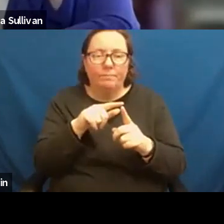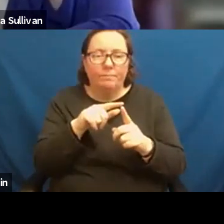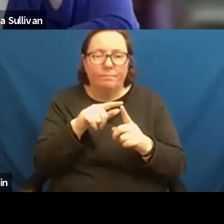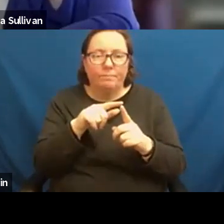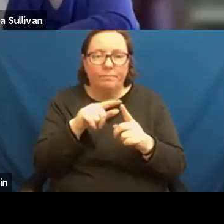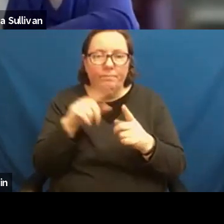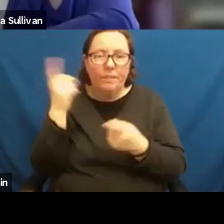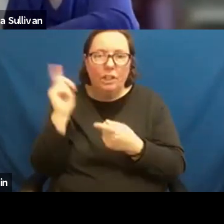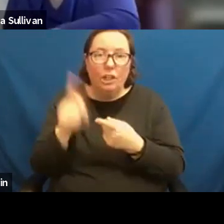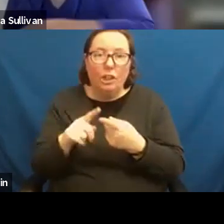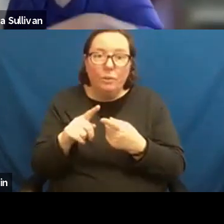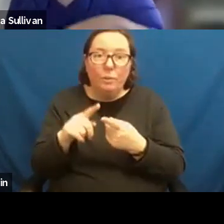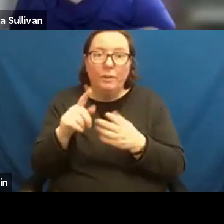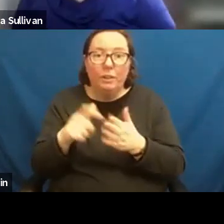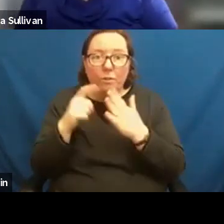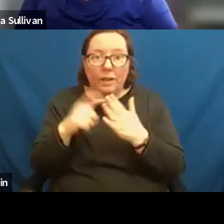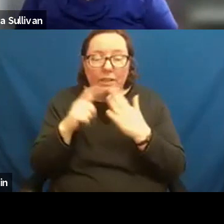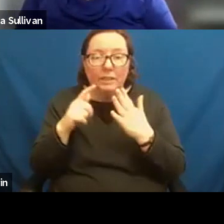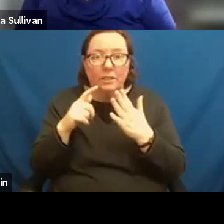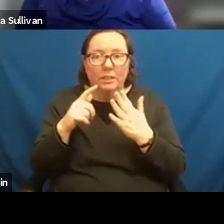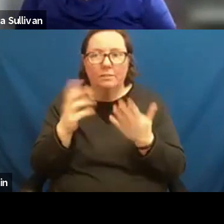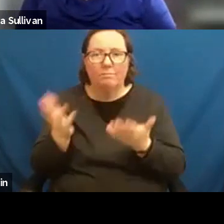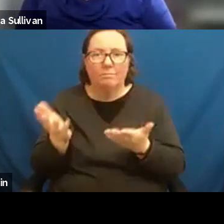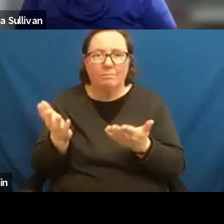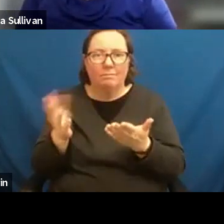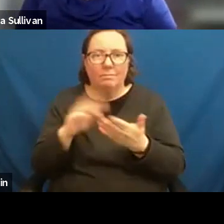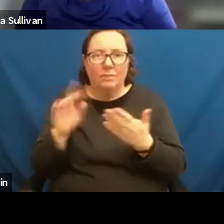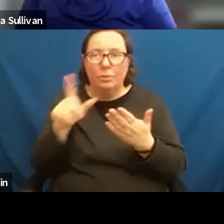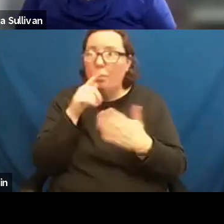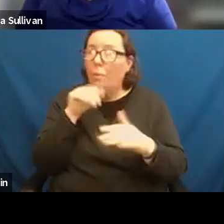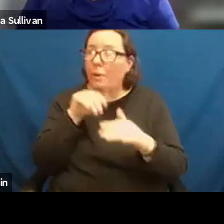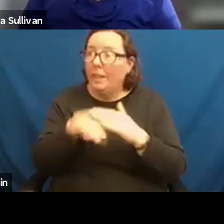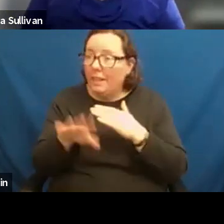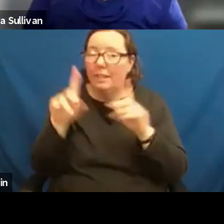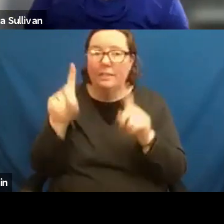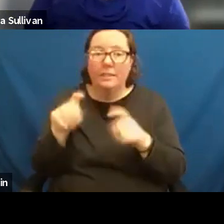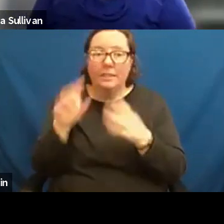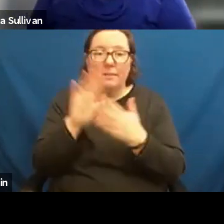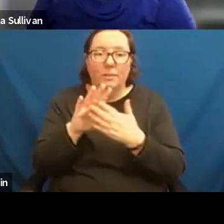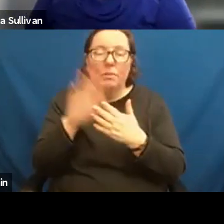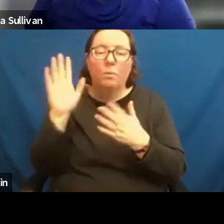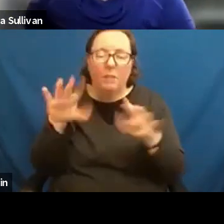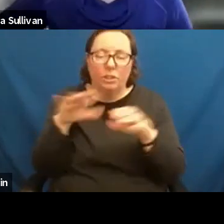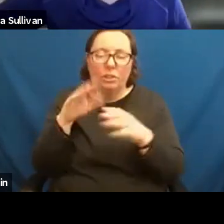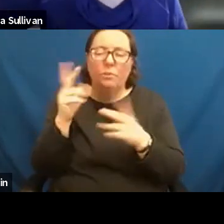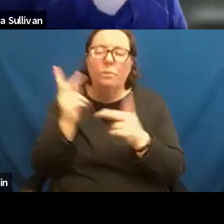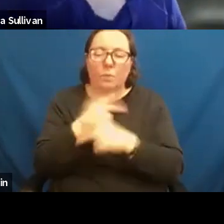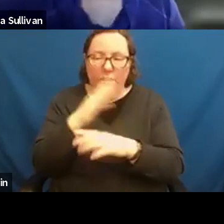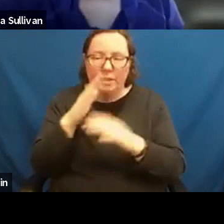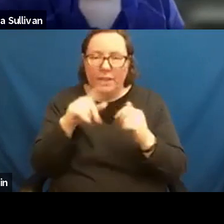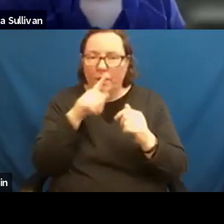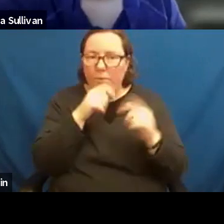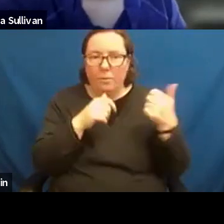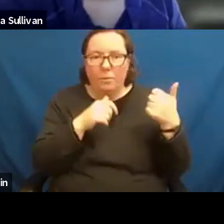dilute the admission criteria and have a tiered admission, the students who make into exam schools will do worse than the students who do